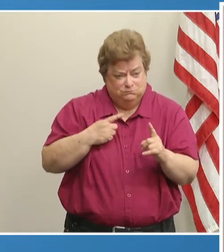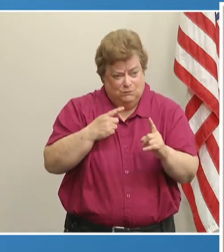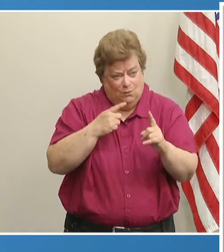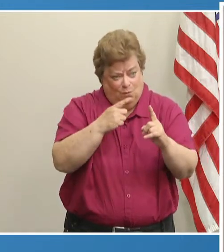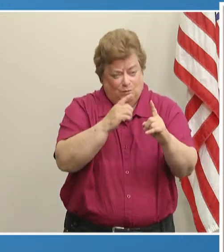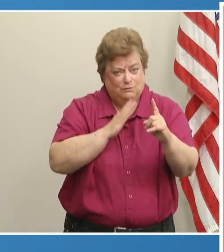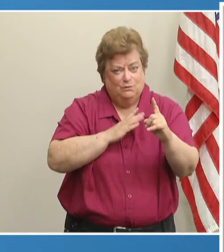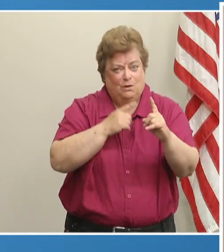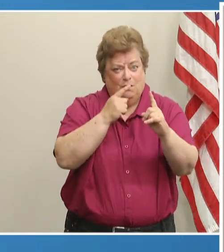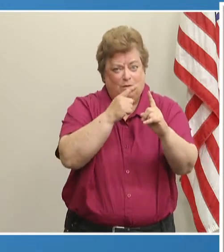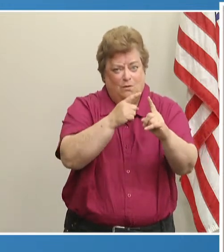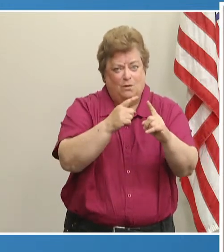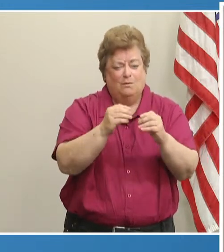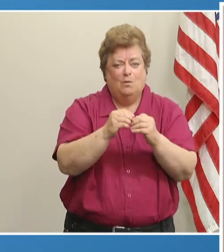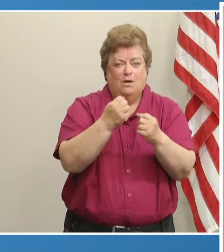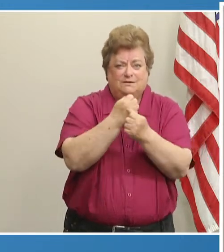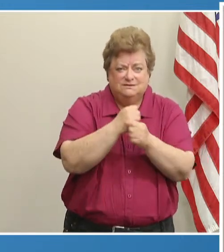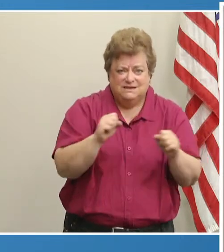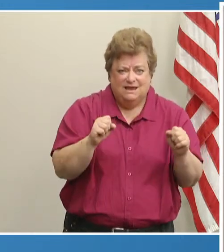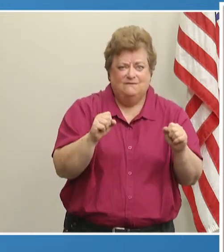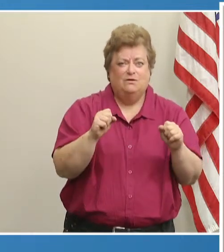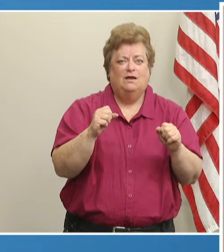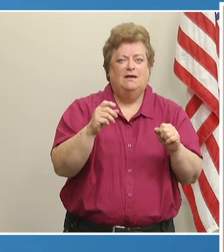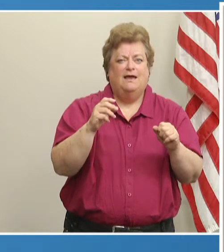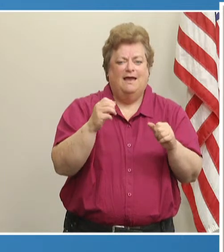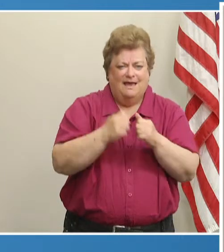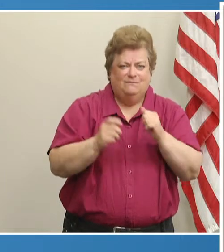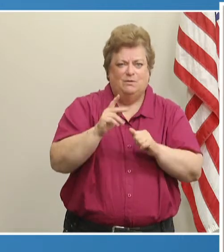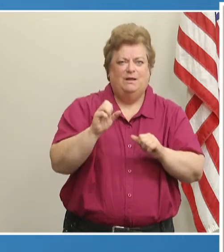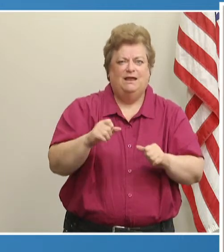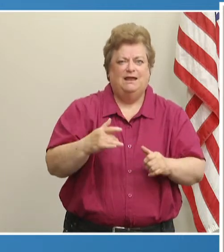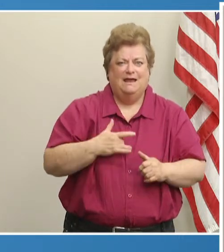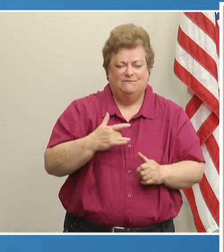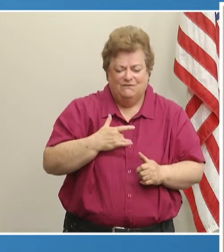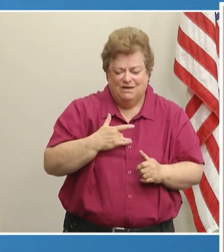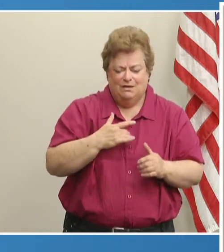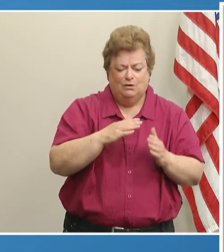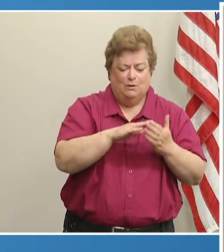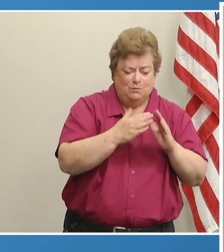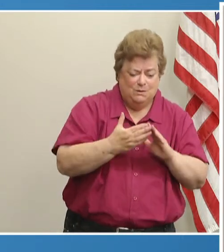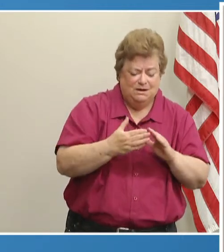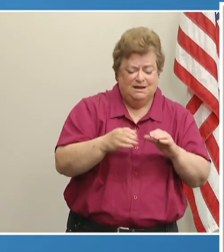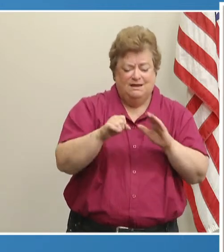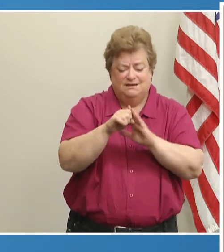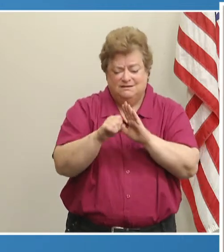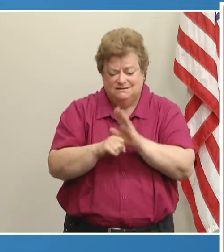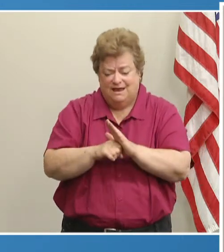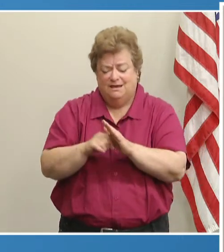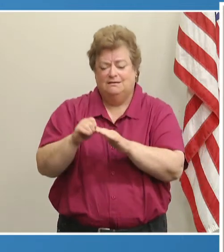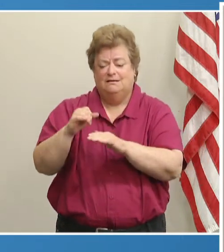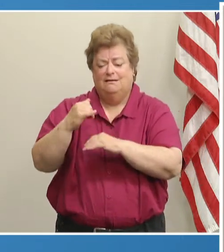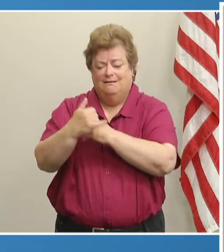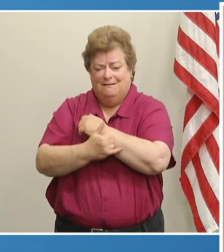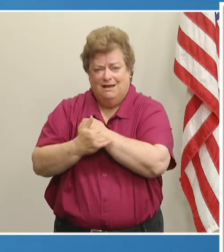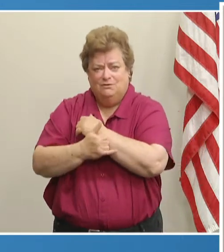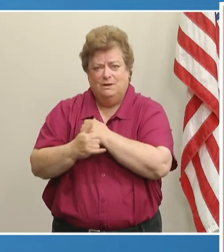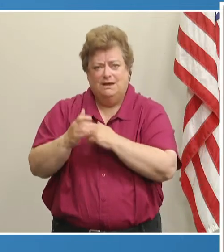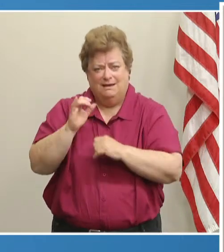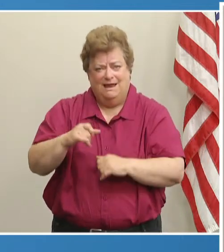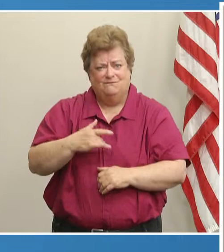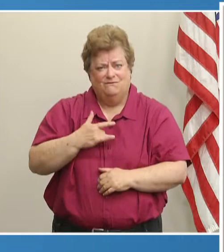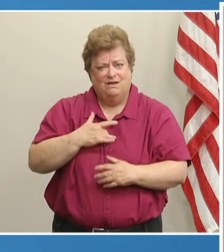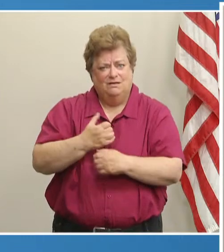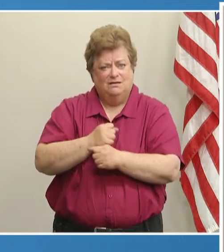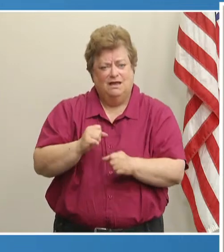the more safe and more secure everyone across our community, our state, and our nation becomes. And I think about that a lot